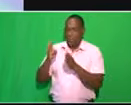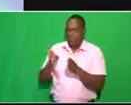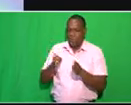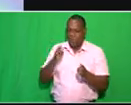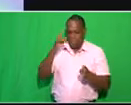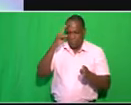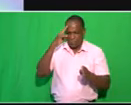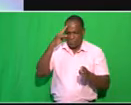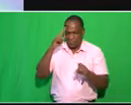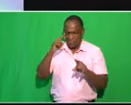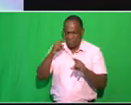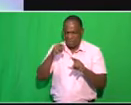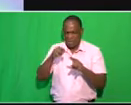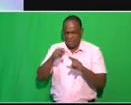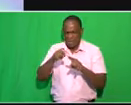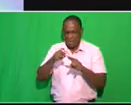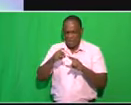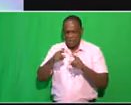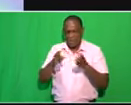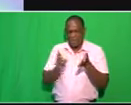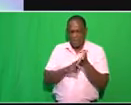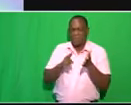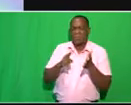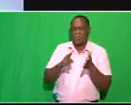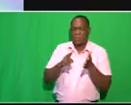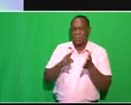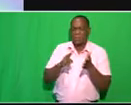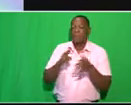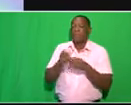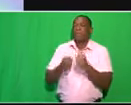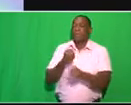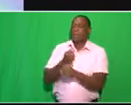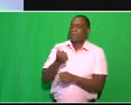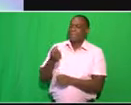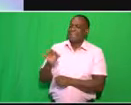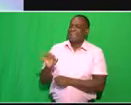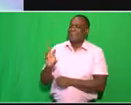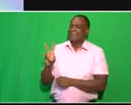the year is 1960. It's 1 year before